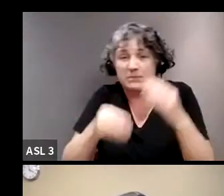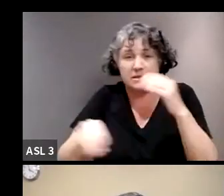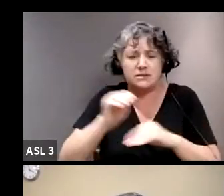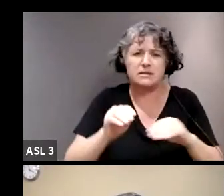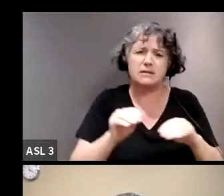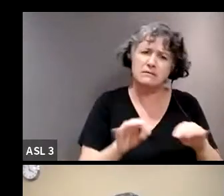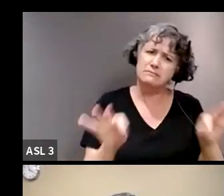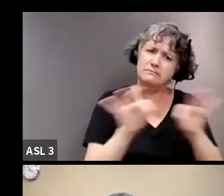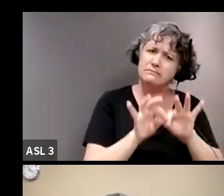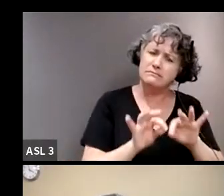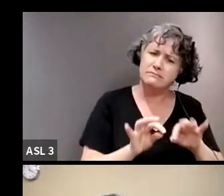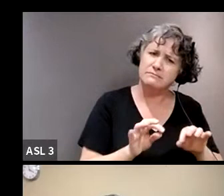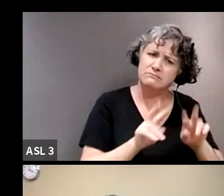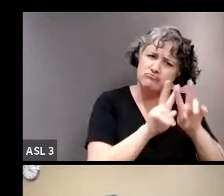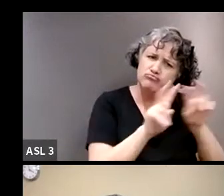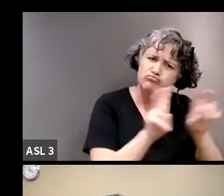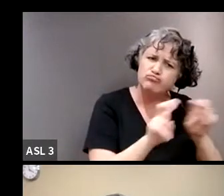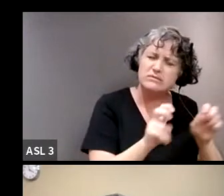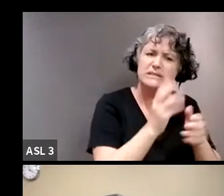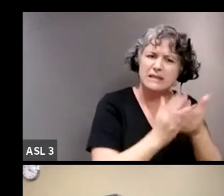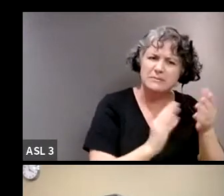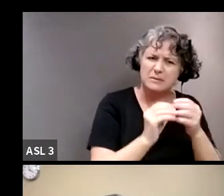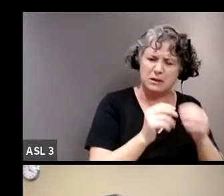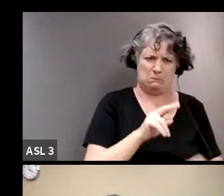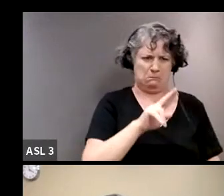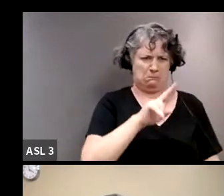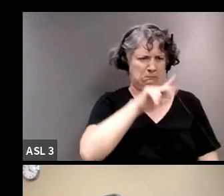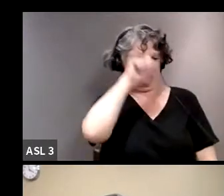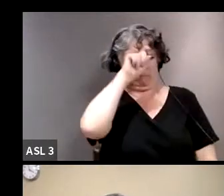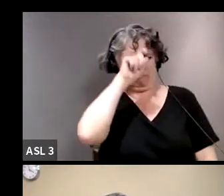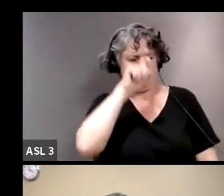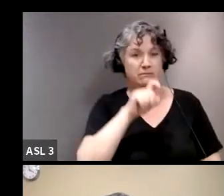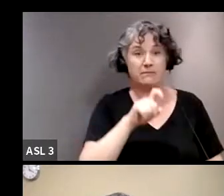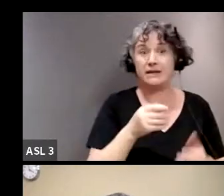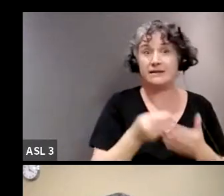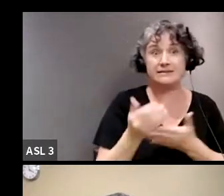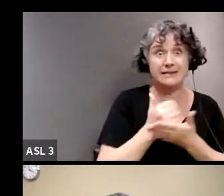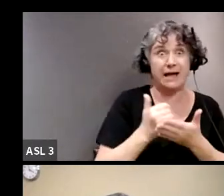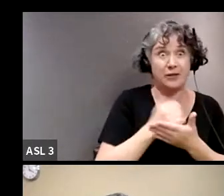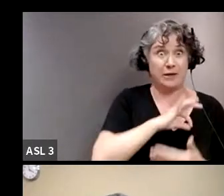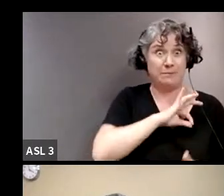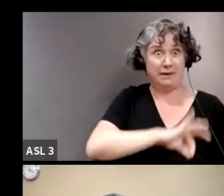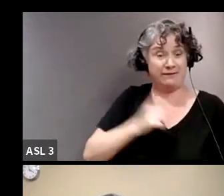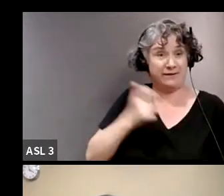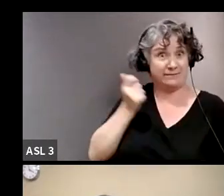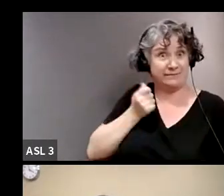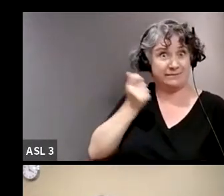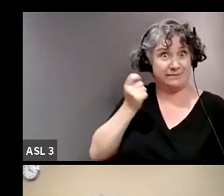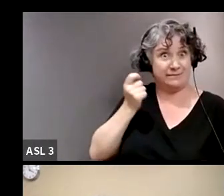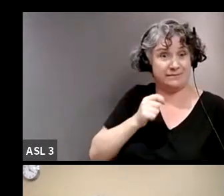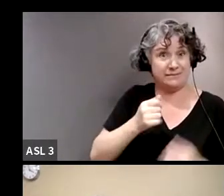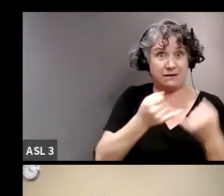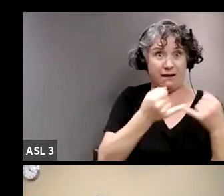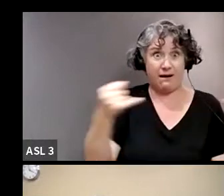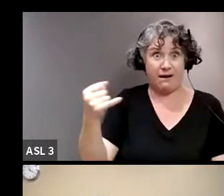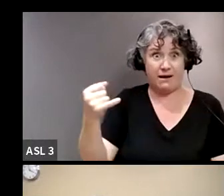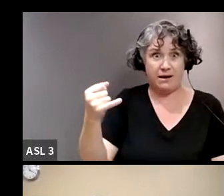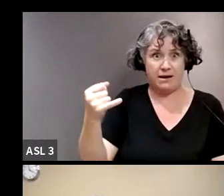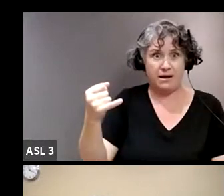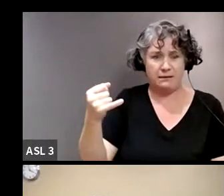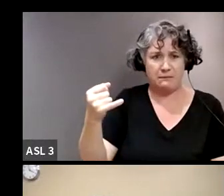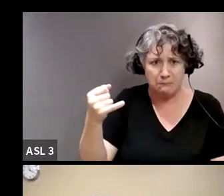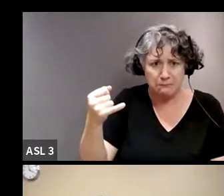numbers that bear scrutiny for example the salary and benefit costs that are are budgeted here rise by